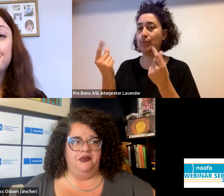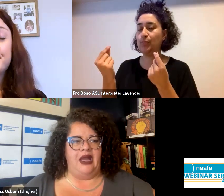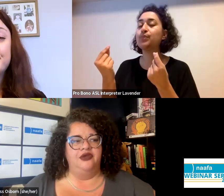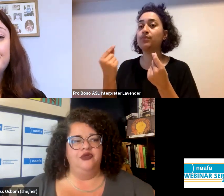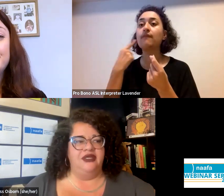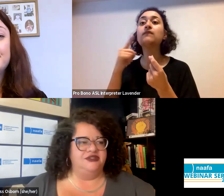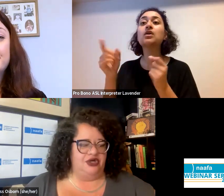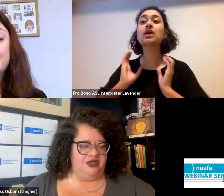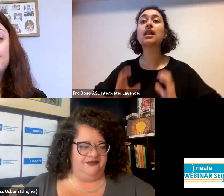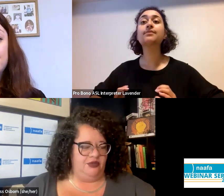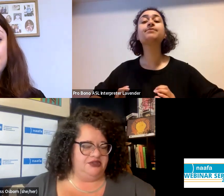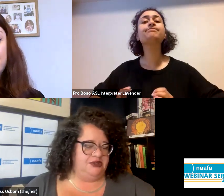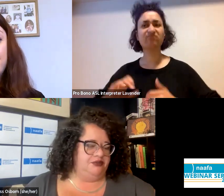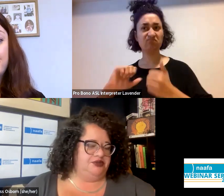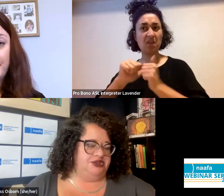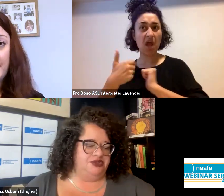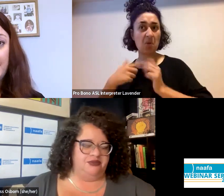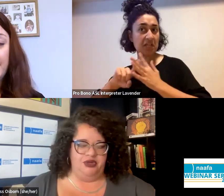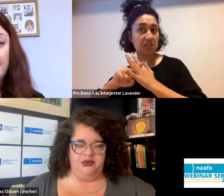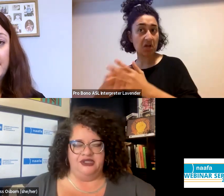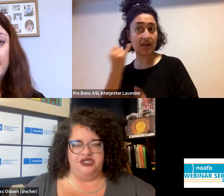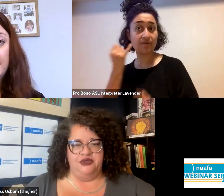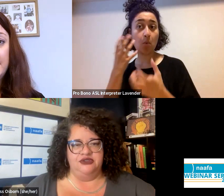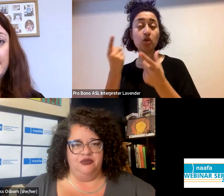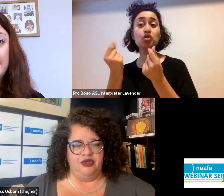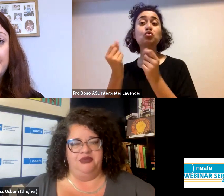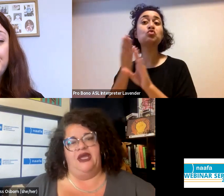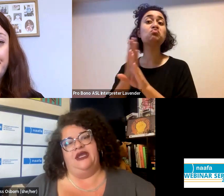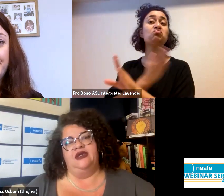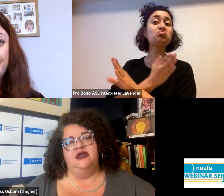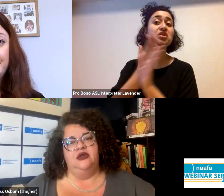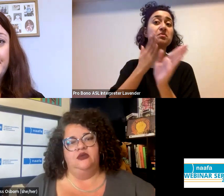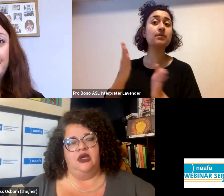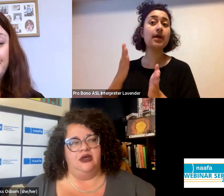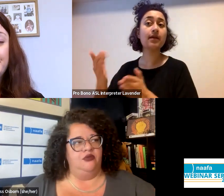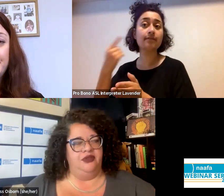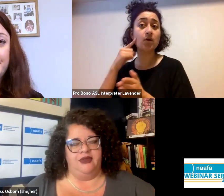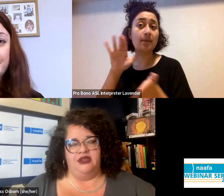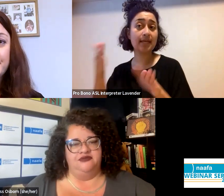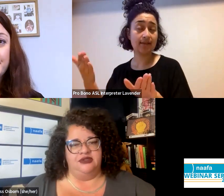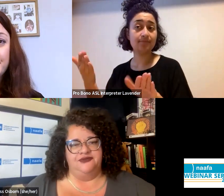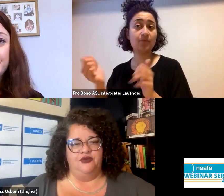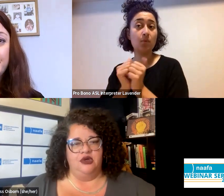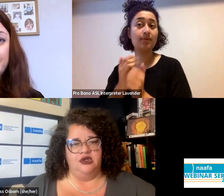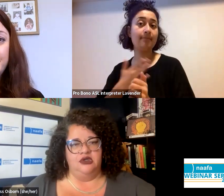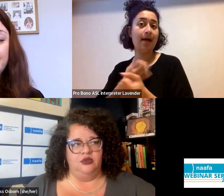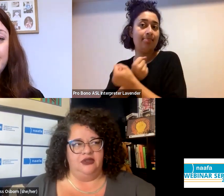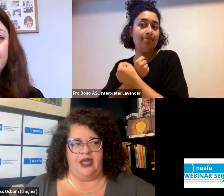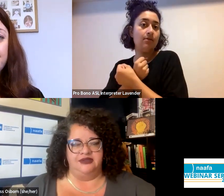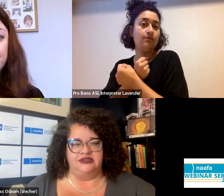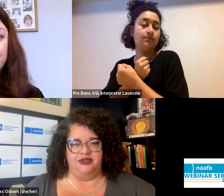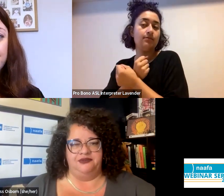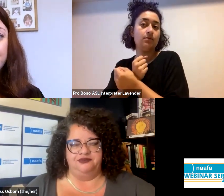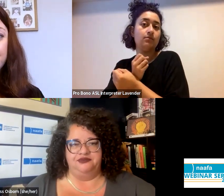consumer. How do I get started if I want to do some prearranging or some pre-planning with my loved ones for